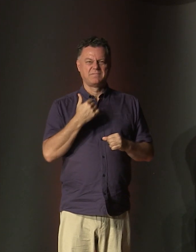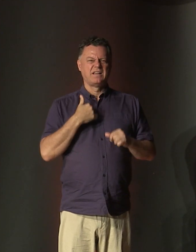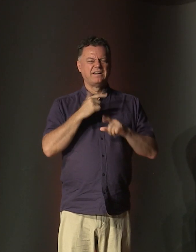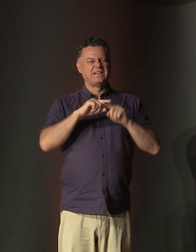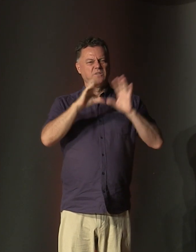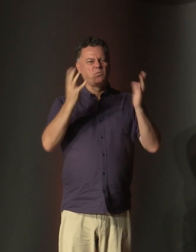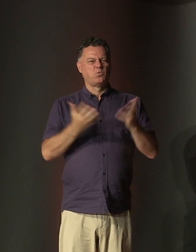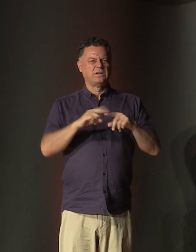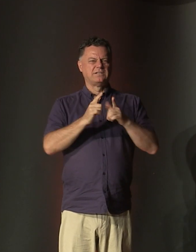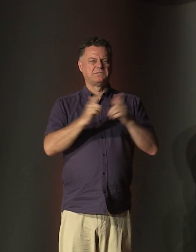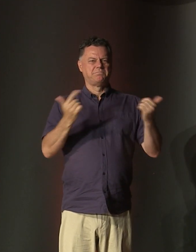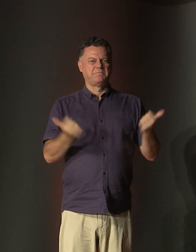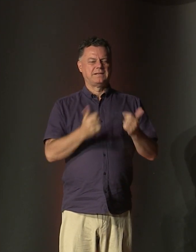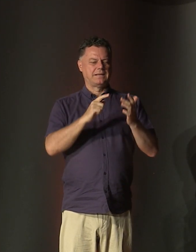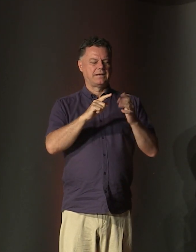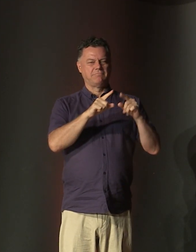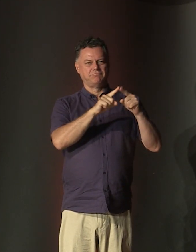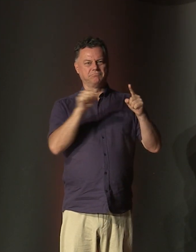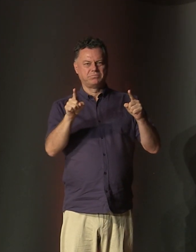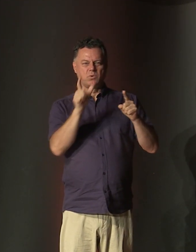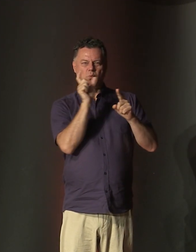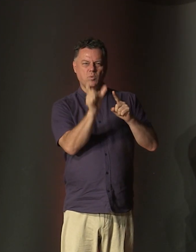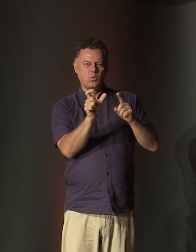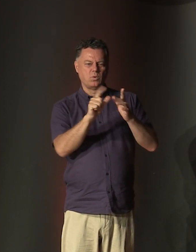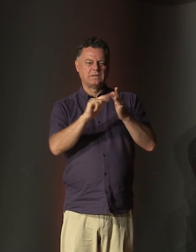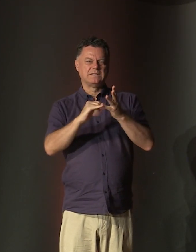I know best, ageism.